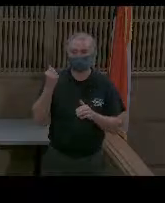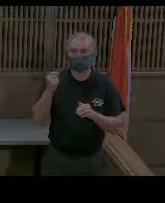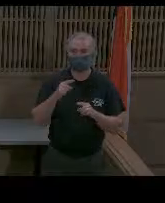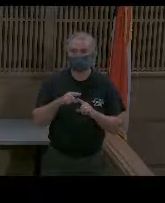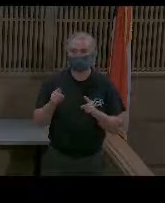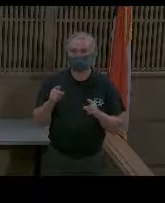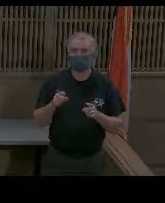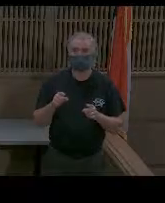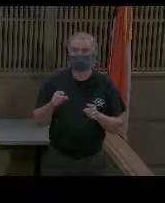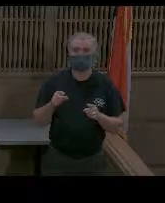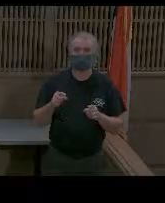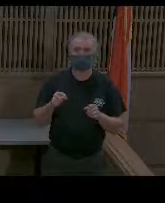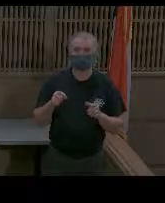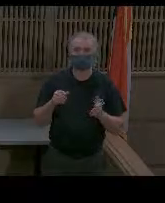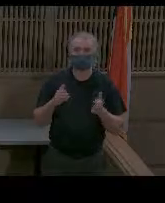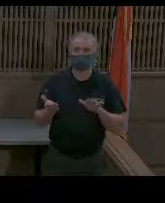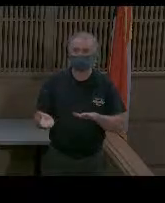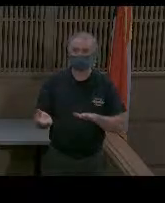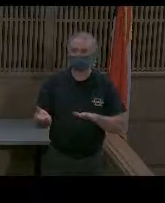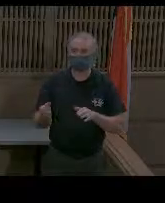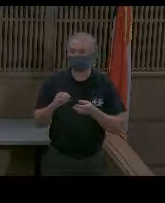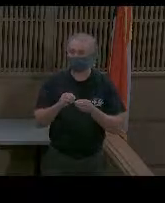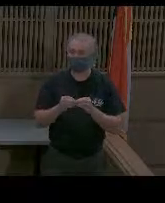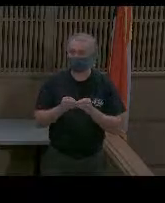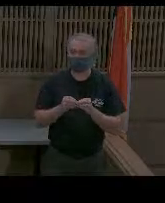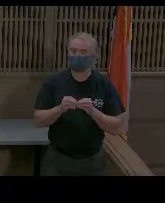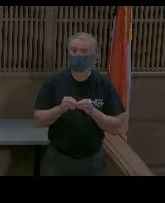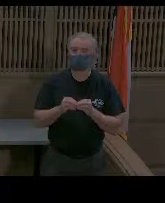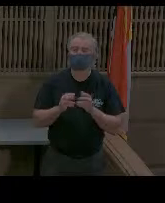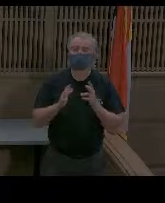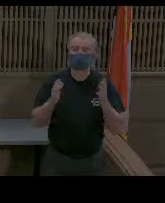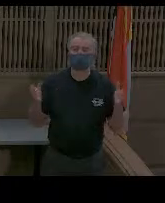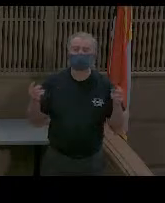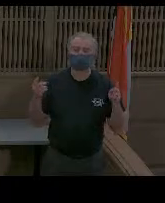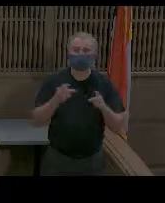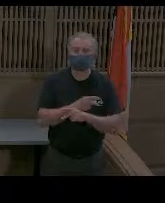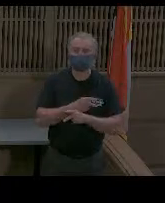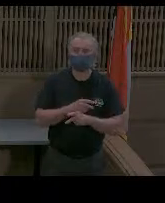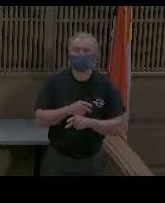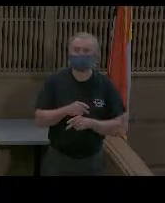it's getting worse for me. Right now, we at